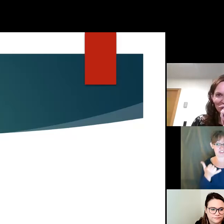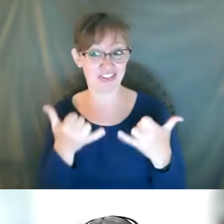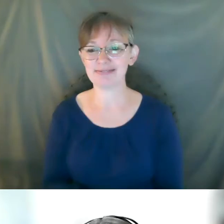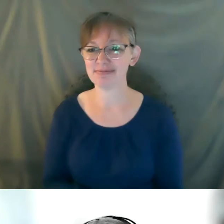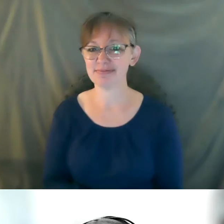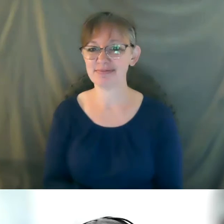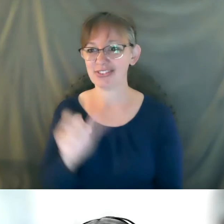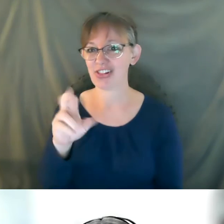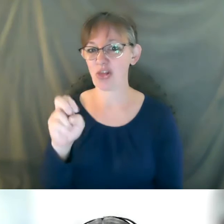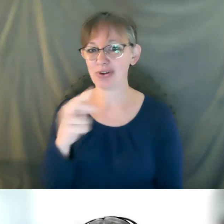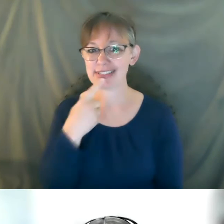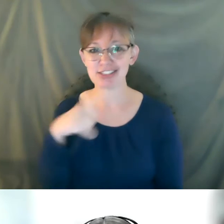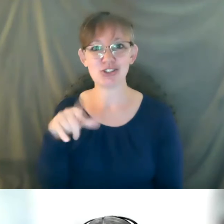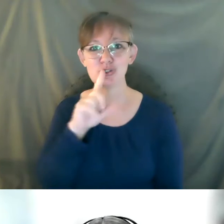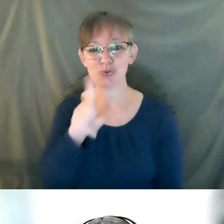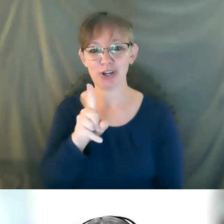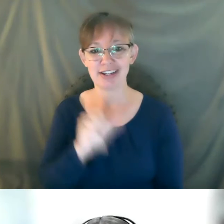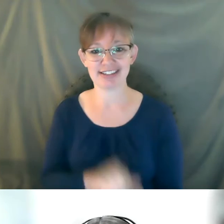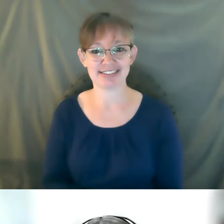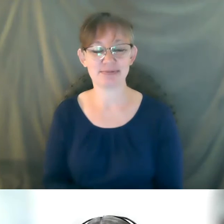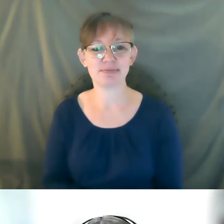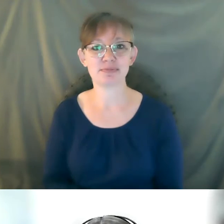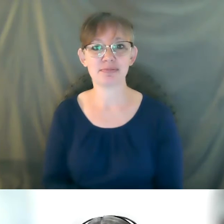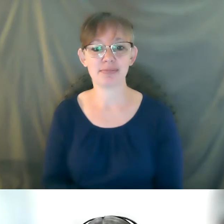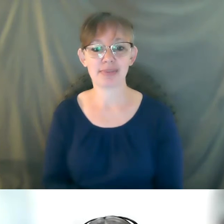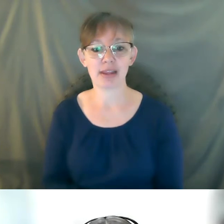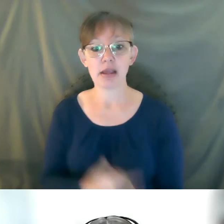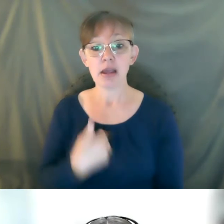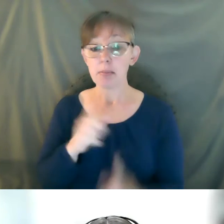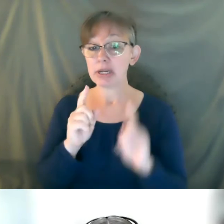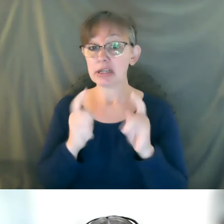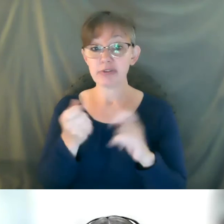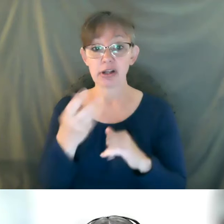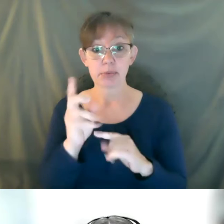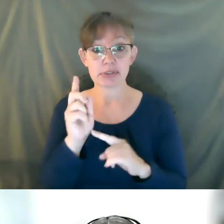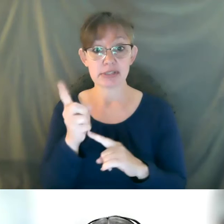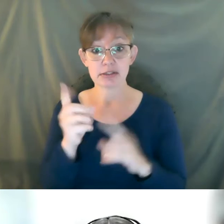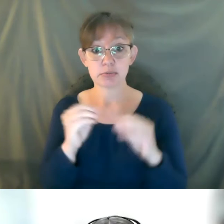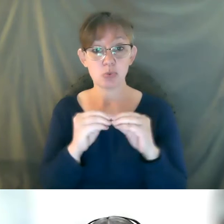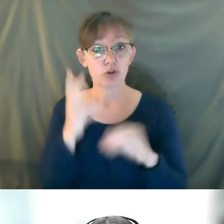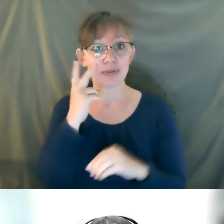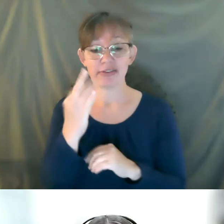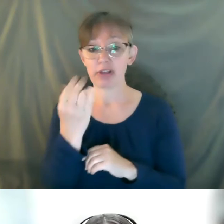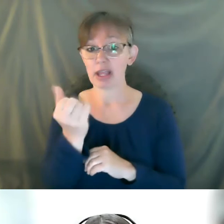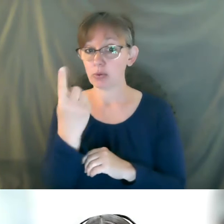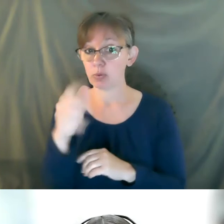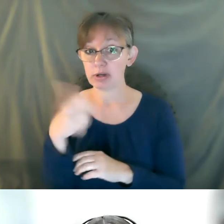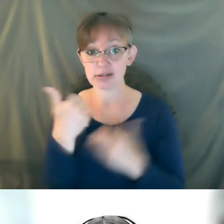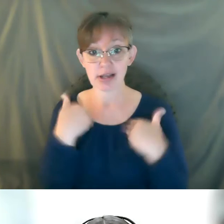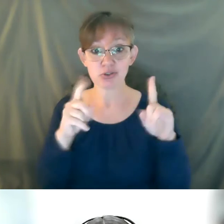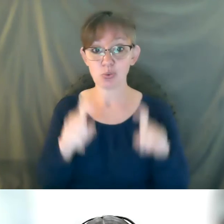Sure. Okay. Just give it a couple more seconds just to see if we get any other questions. I definitely don't want